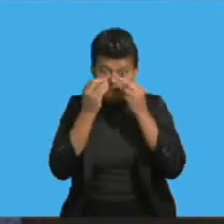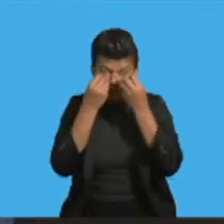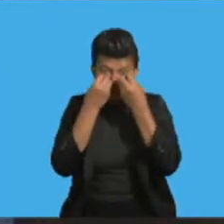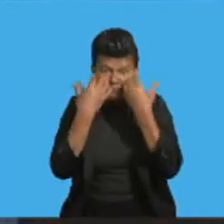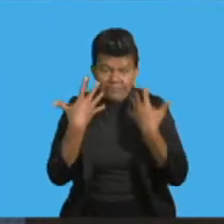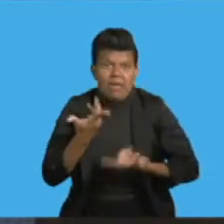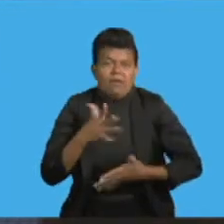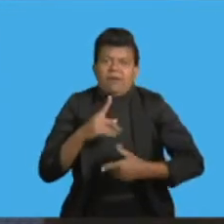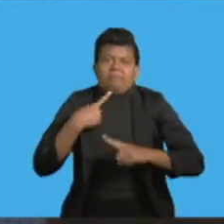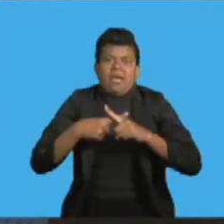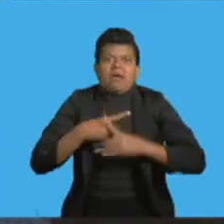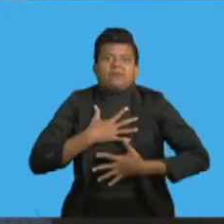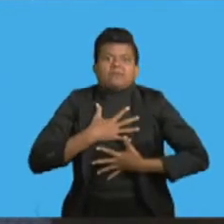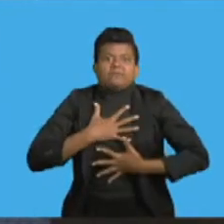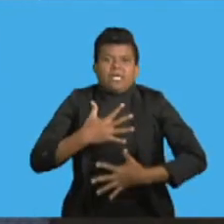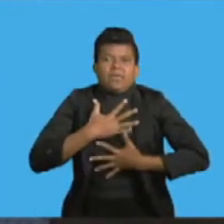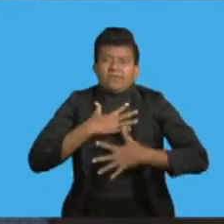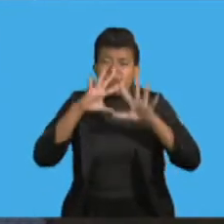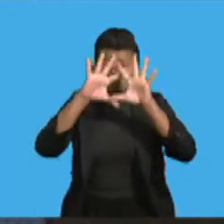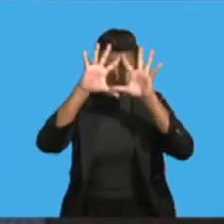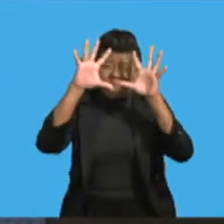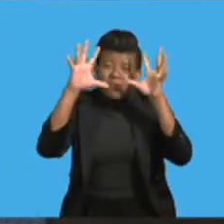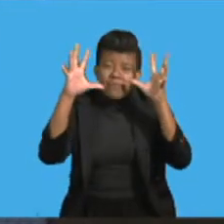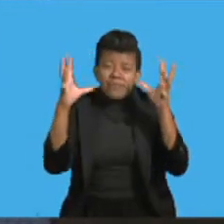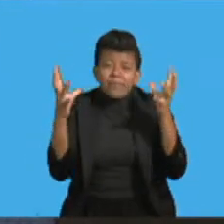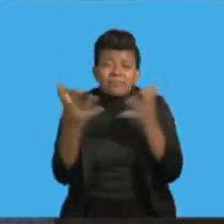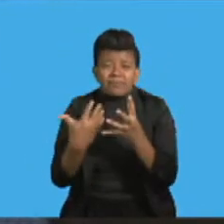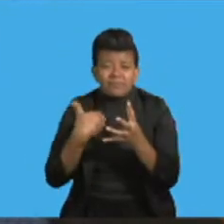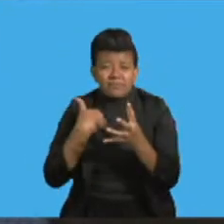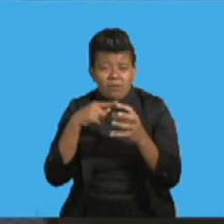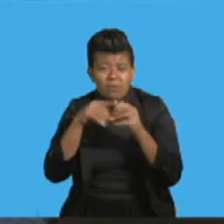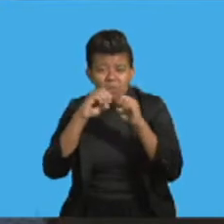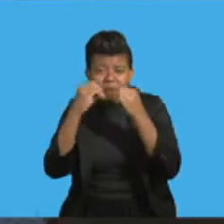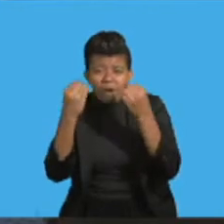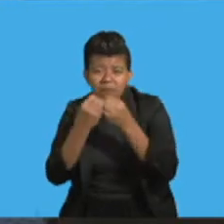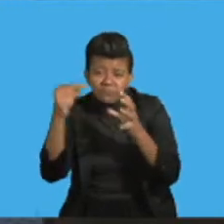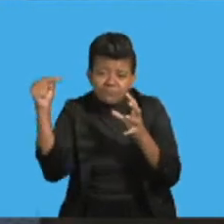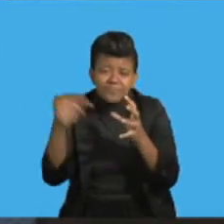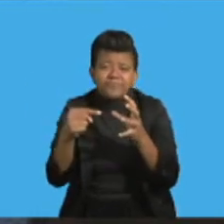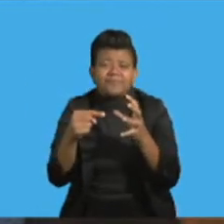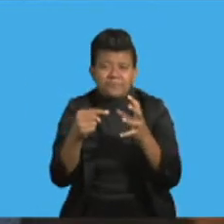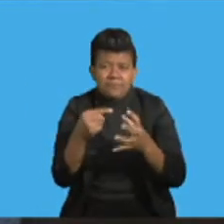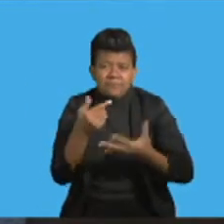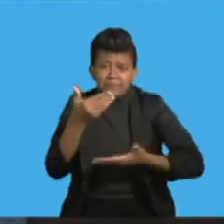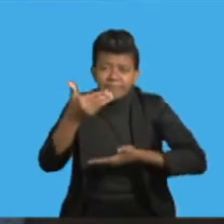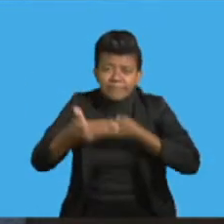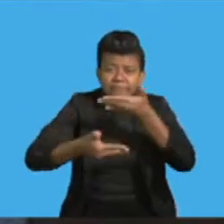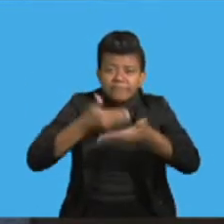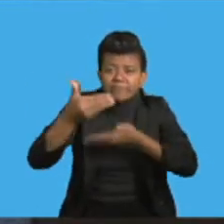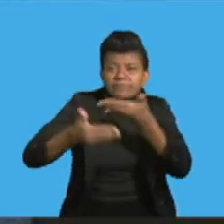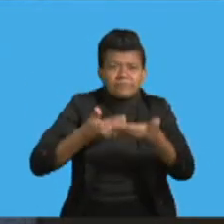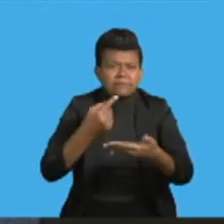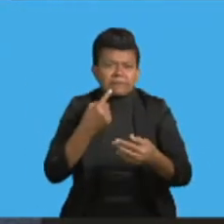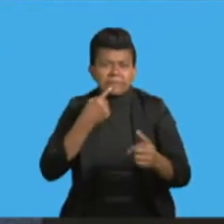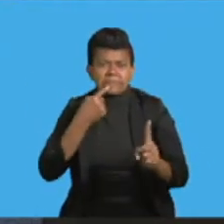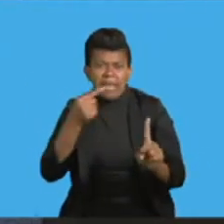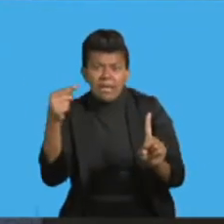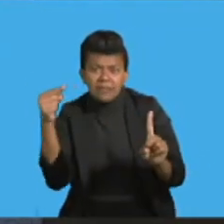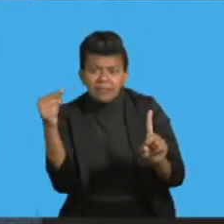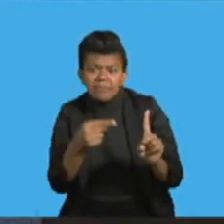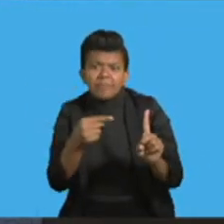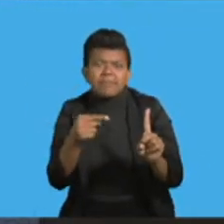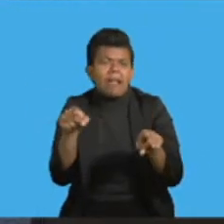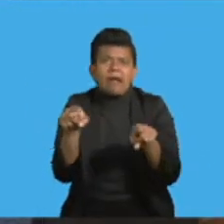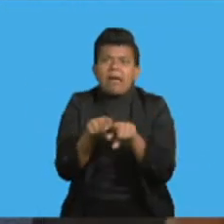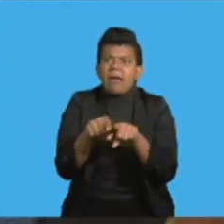Health Organization, when they described leptospirosis, described it as a zoonosis of